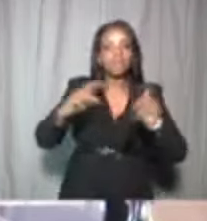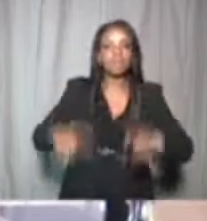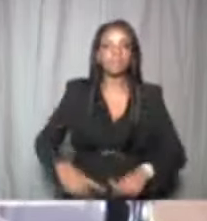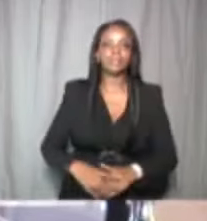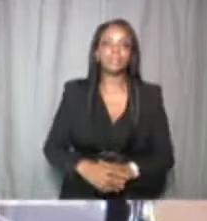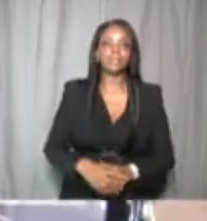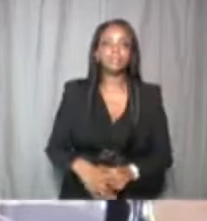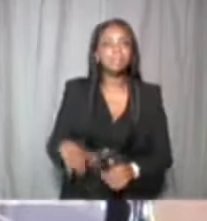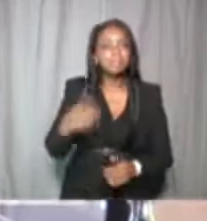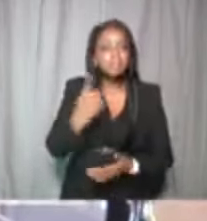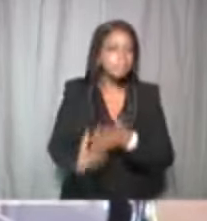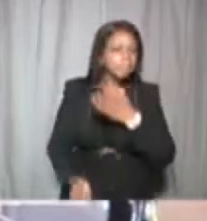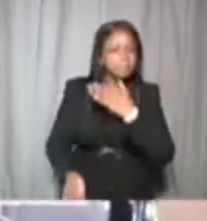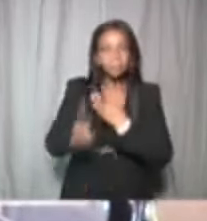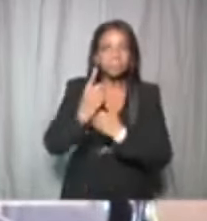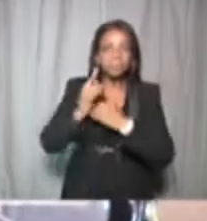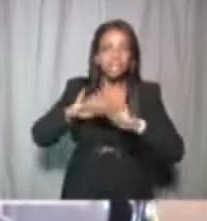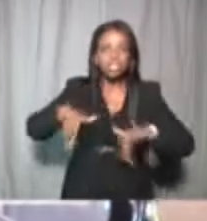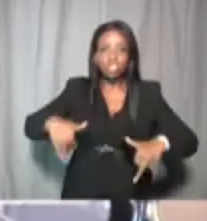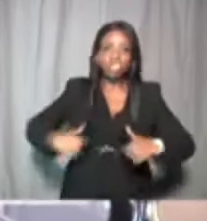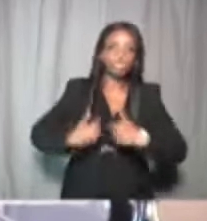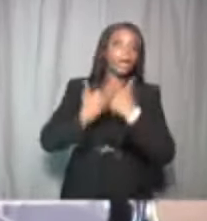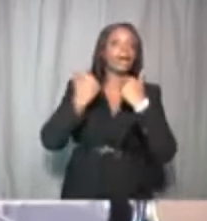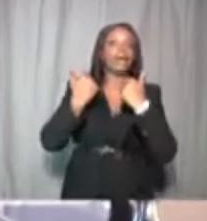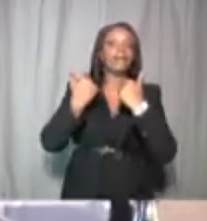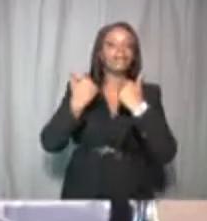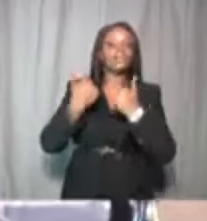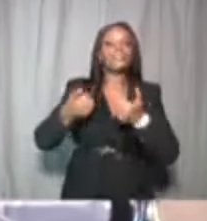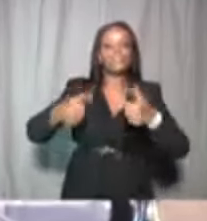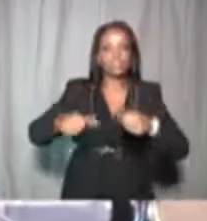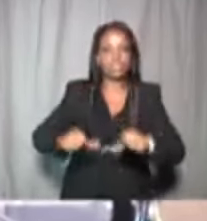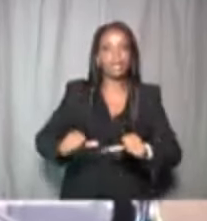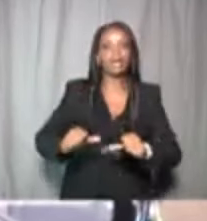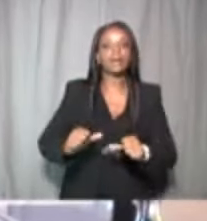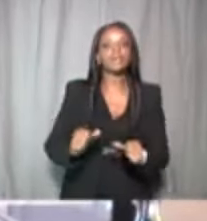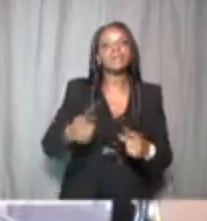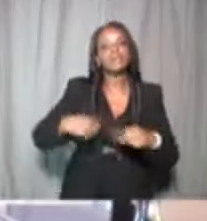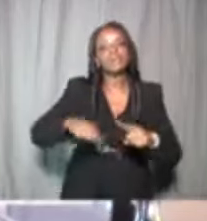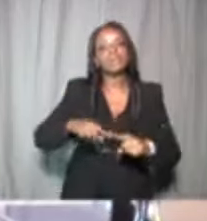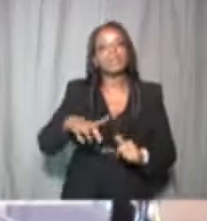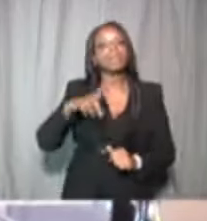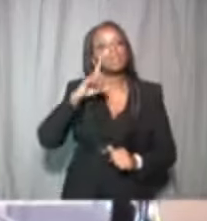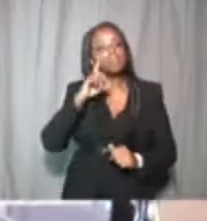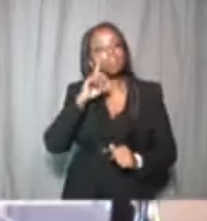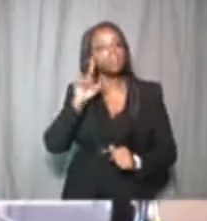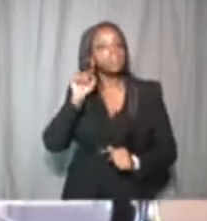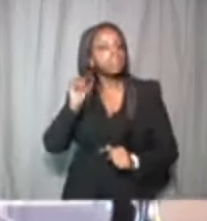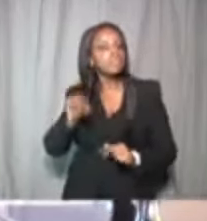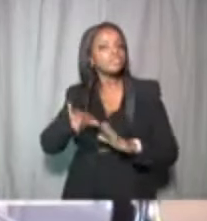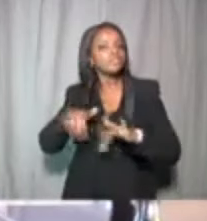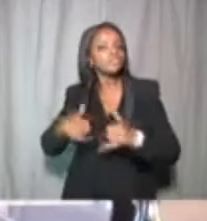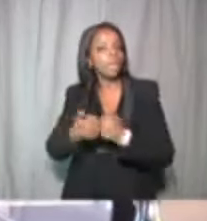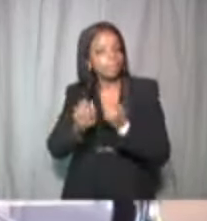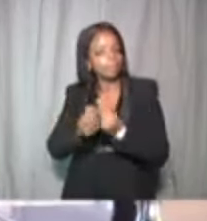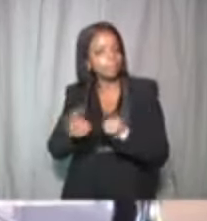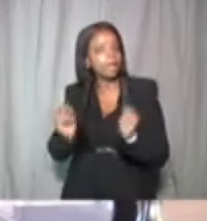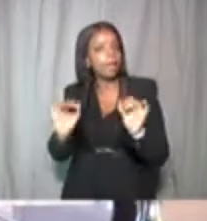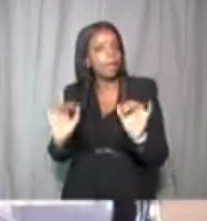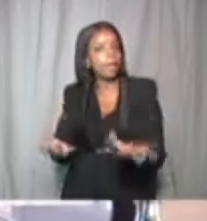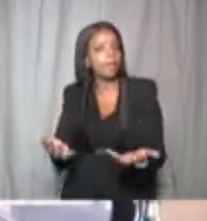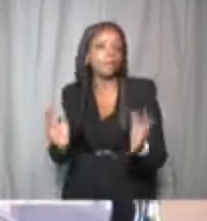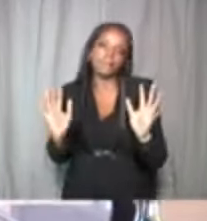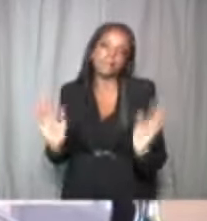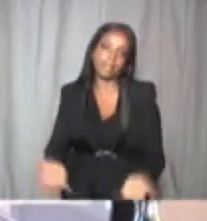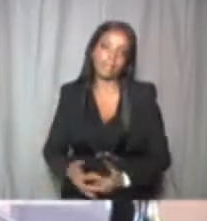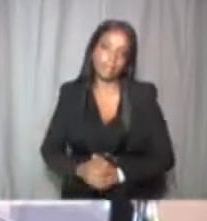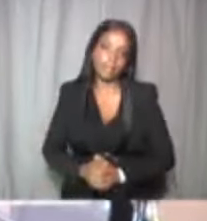a challenge, we'll just indicate how we're going to deal with the challenge. Can you